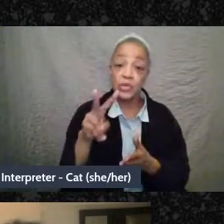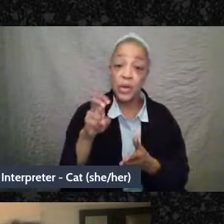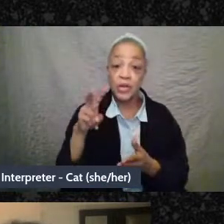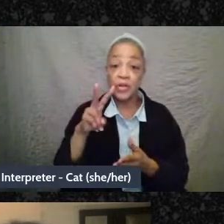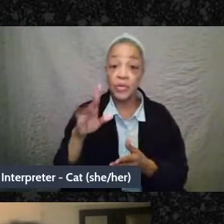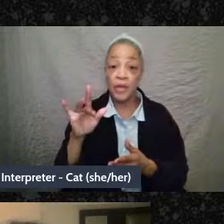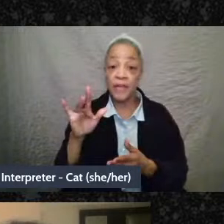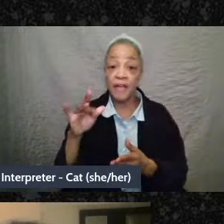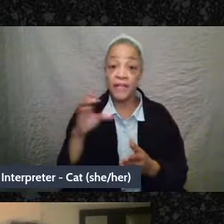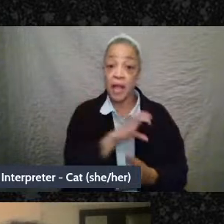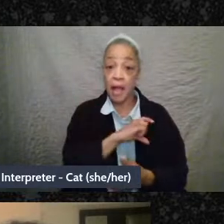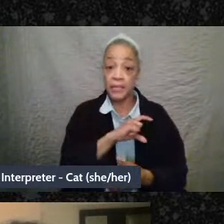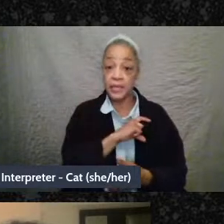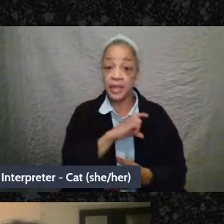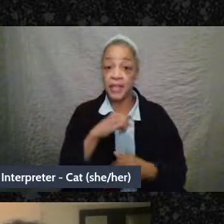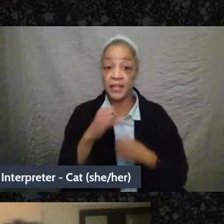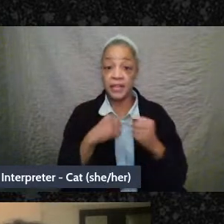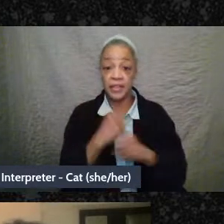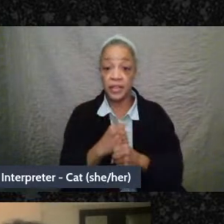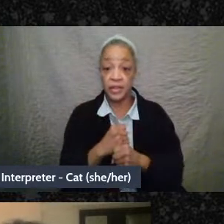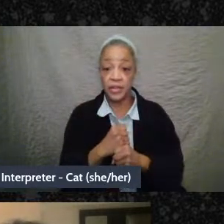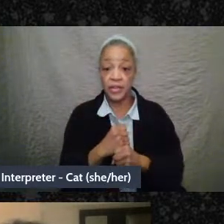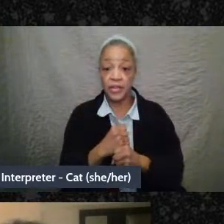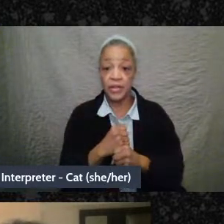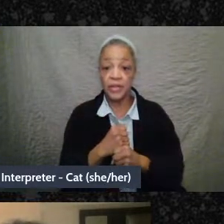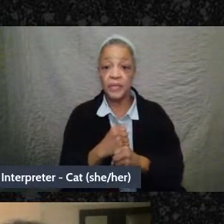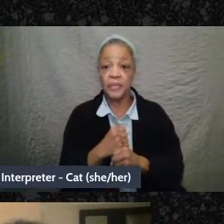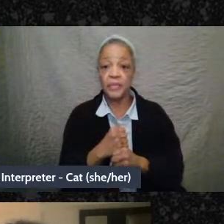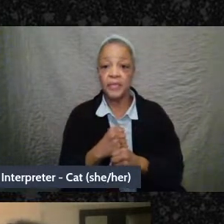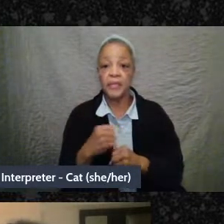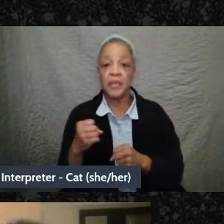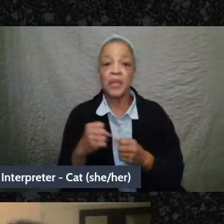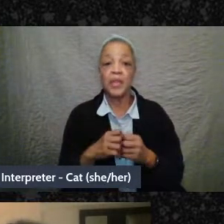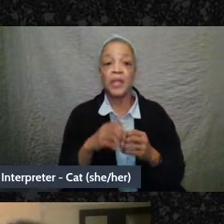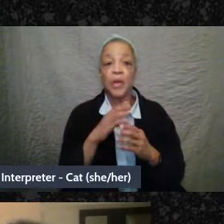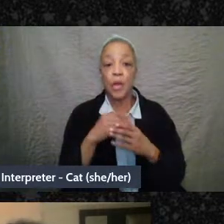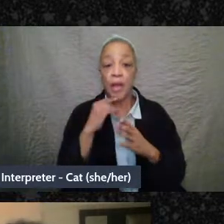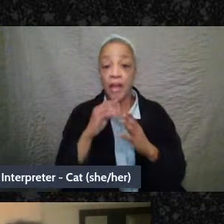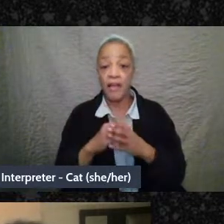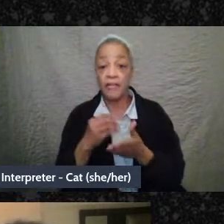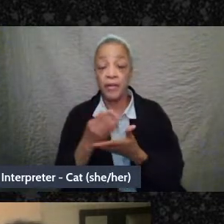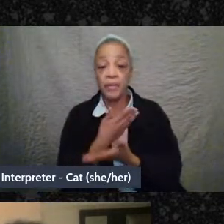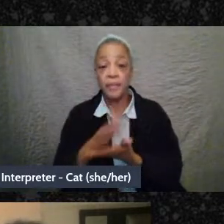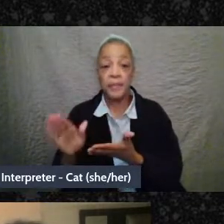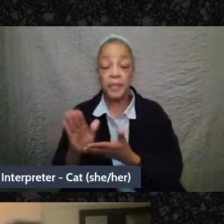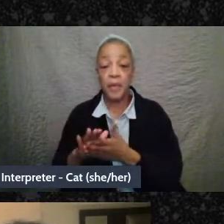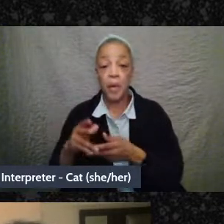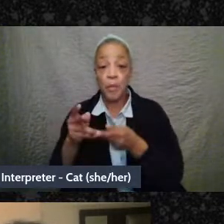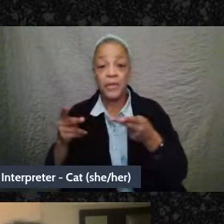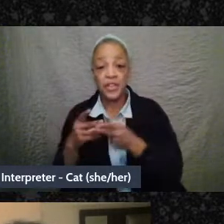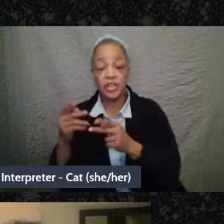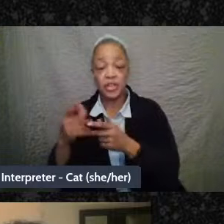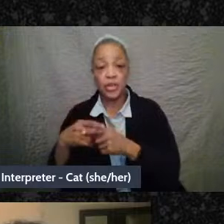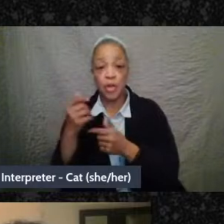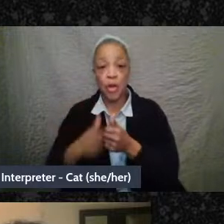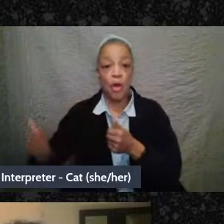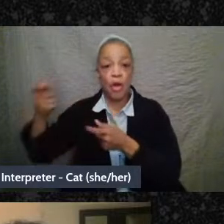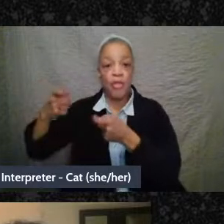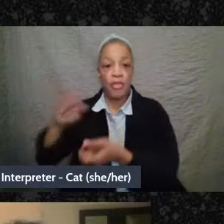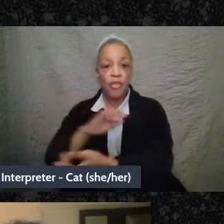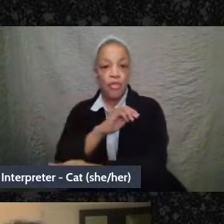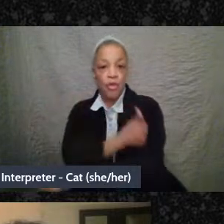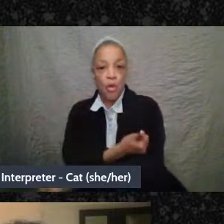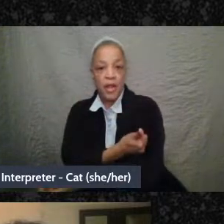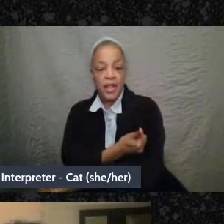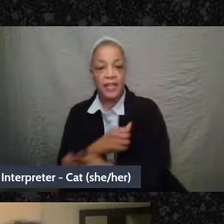1,225 cops this year. We've also eliminated position authority for 140 cops. So there's 140 jobs that